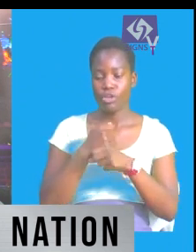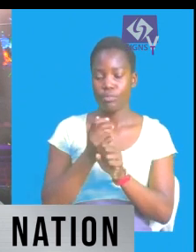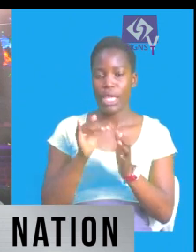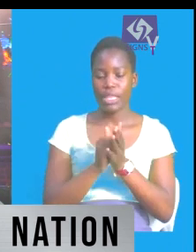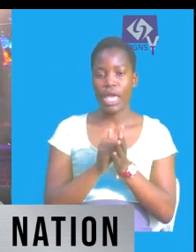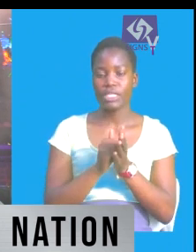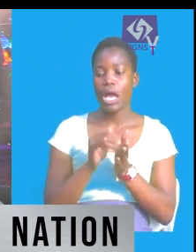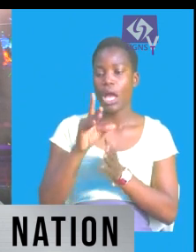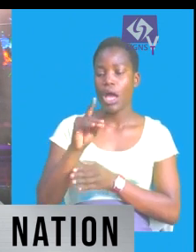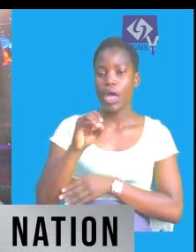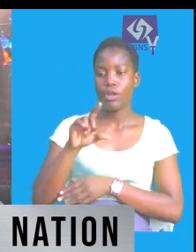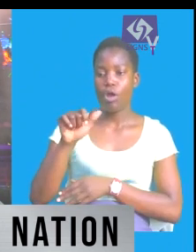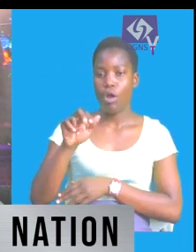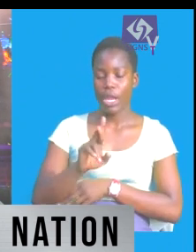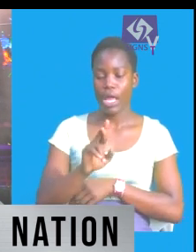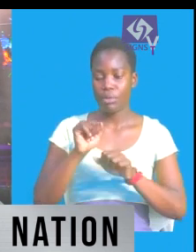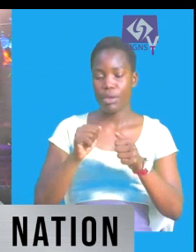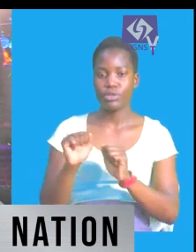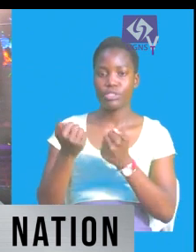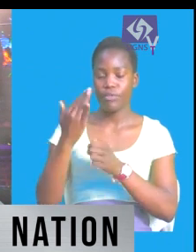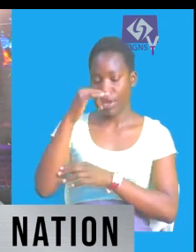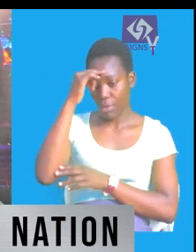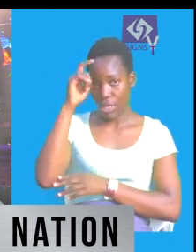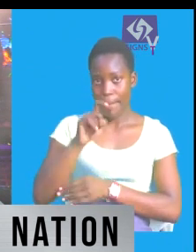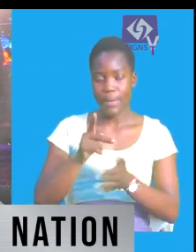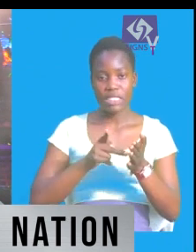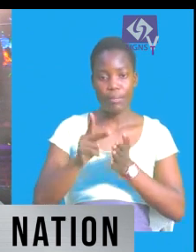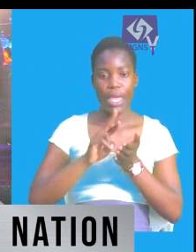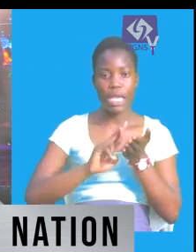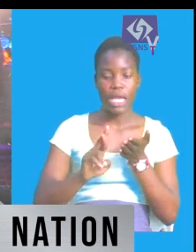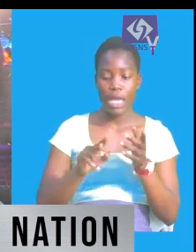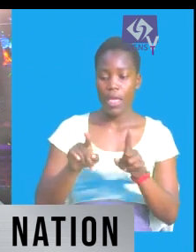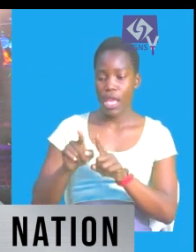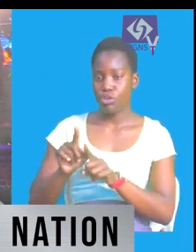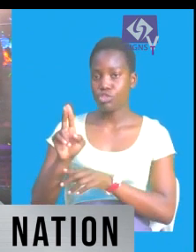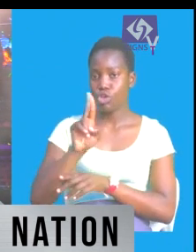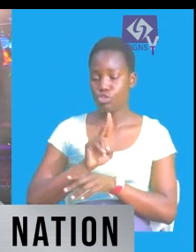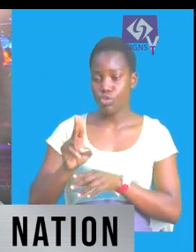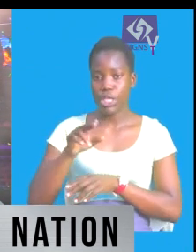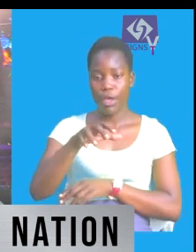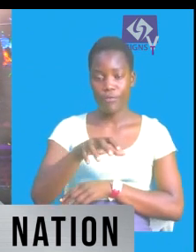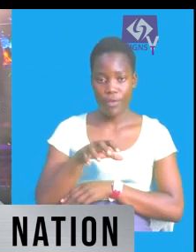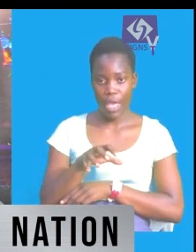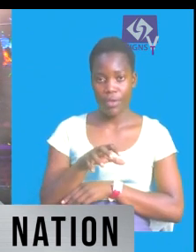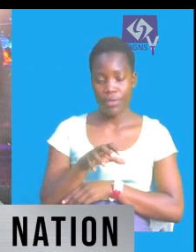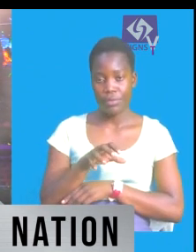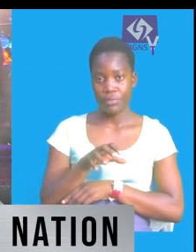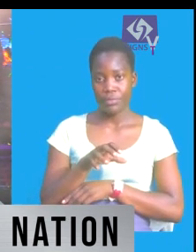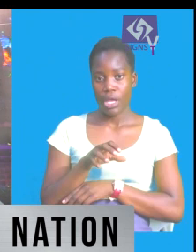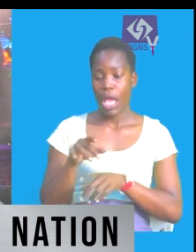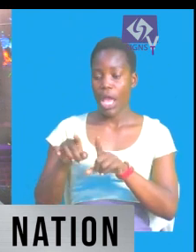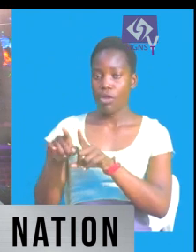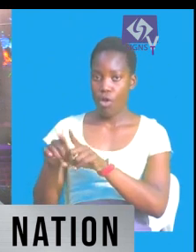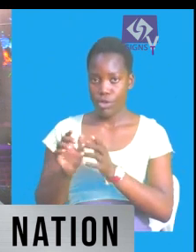dollar and be able to save, because you have to pay rent, yes, you have to use transport, if you know, and you